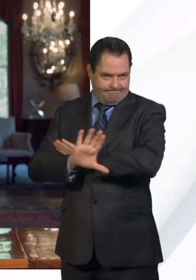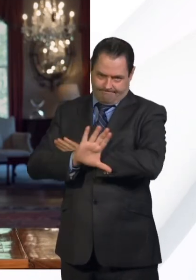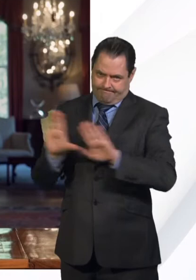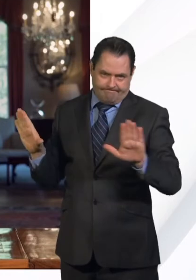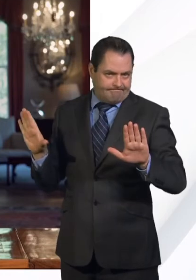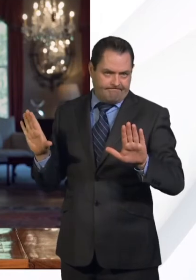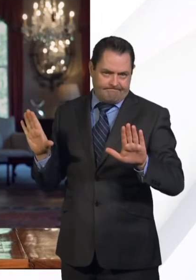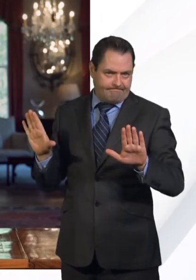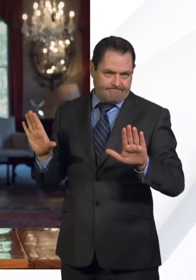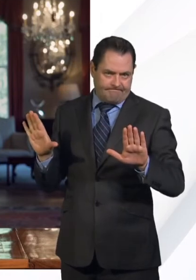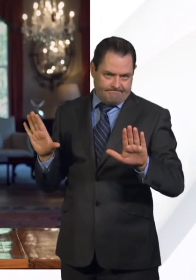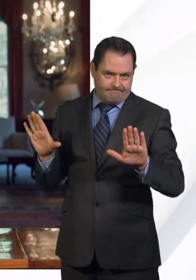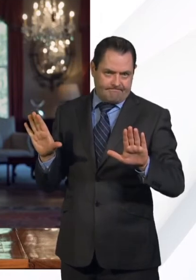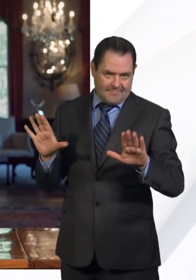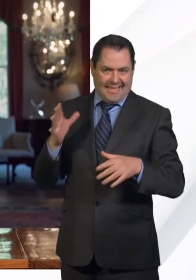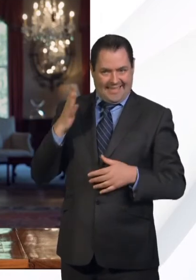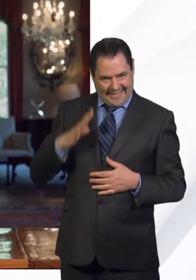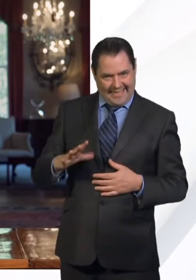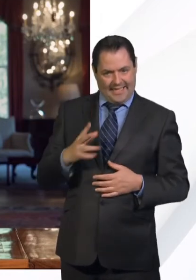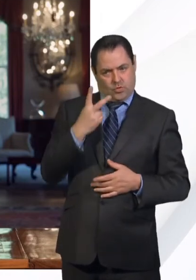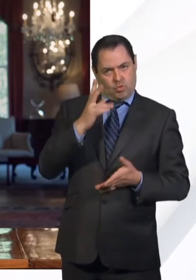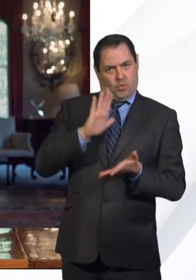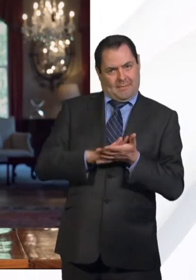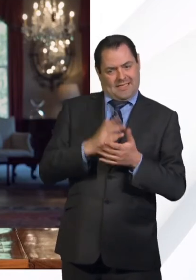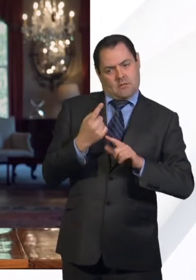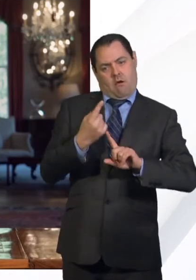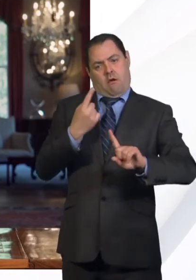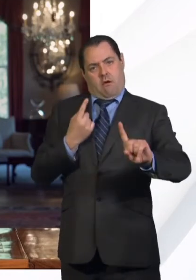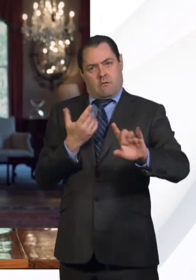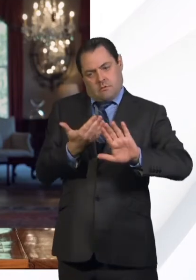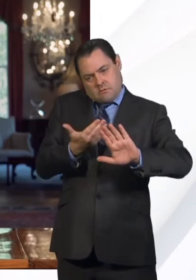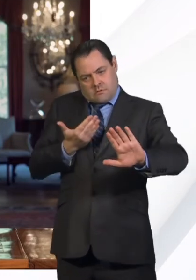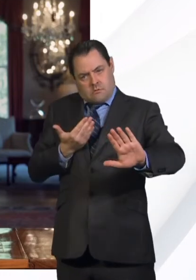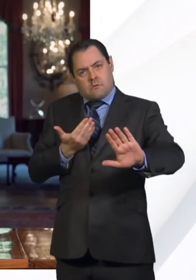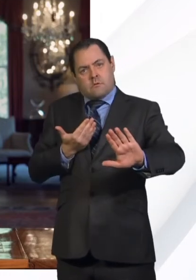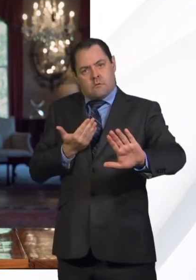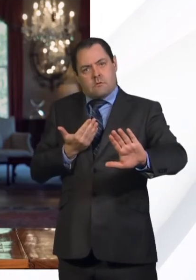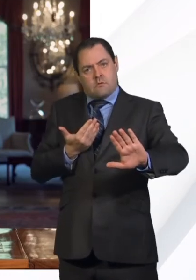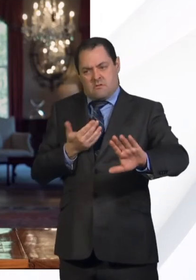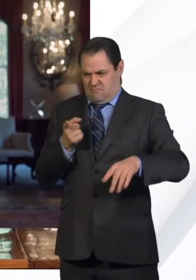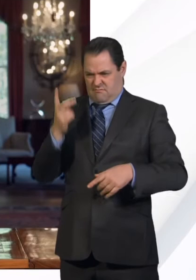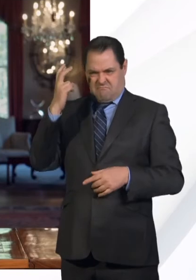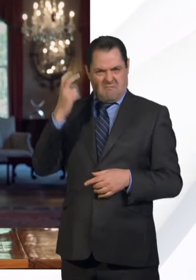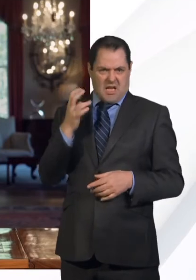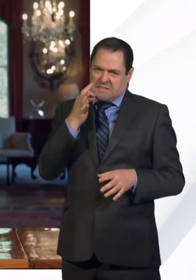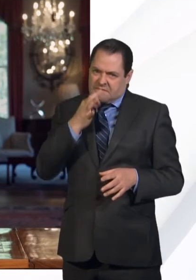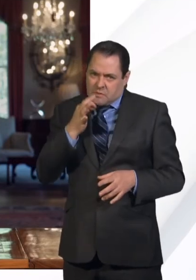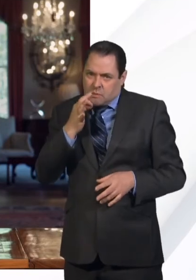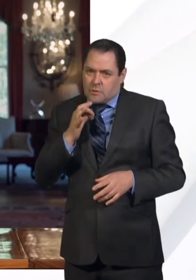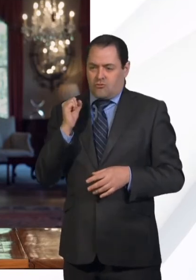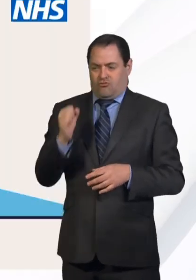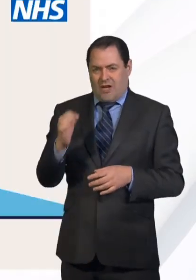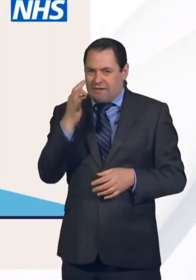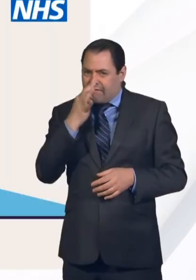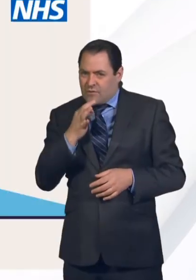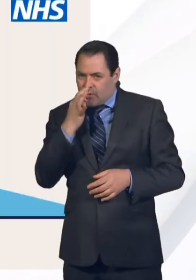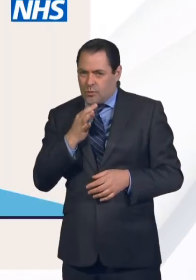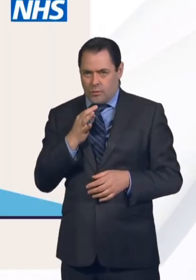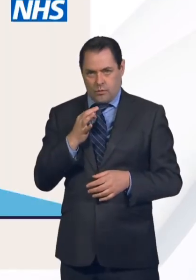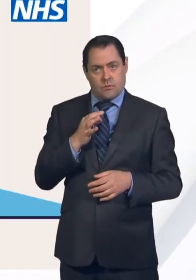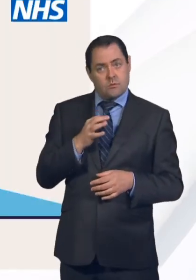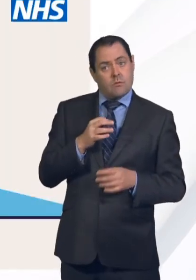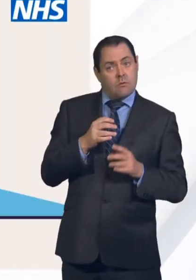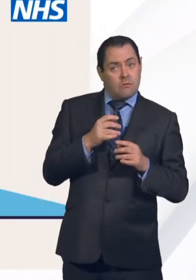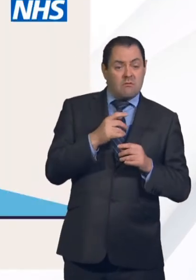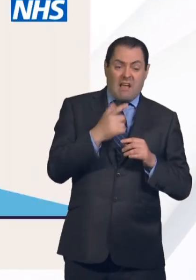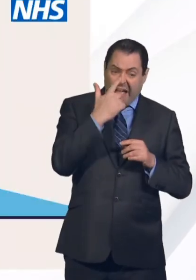we must and will maintain social distancing, and capacity will therefore be limited. So, work from